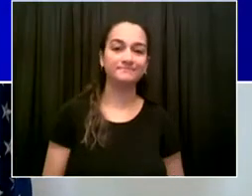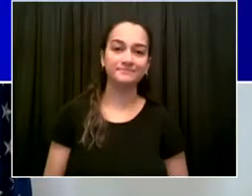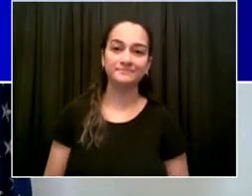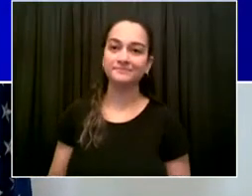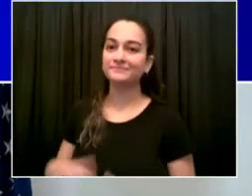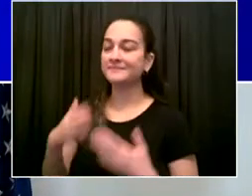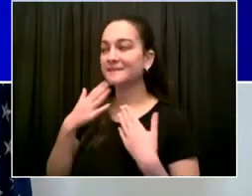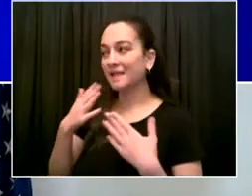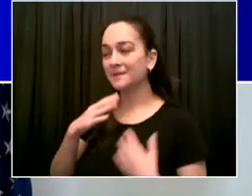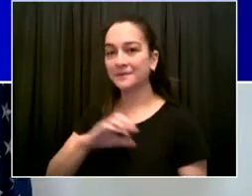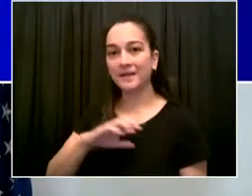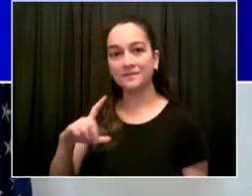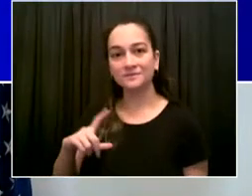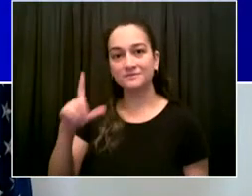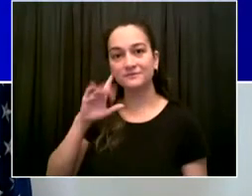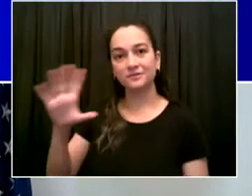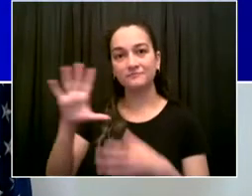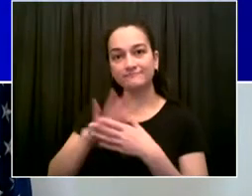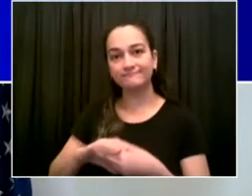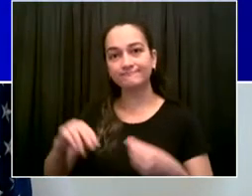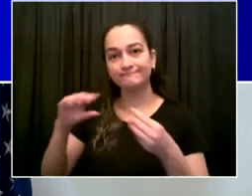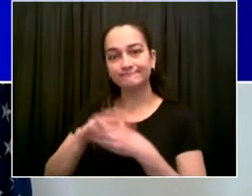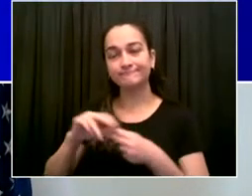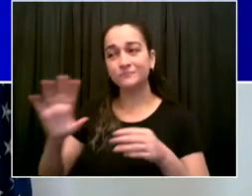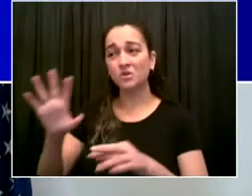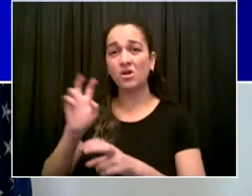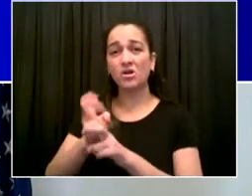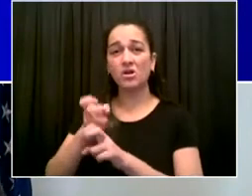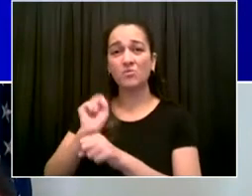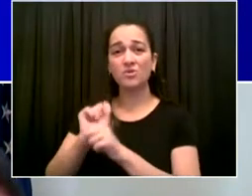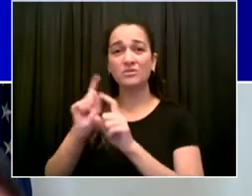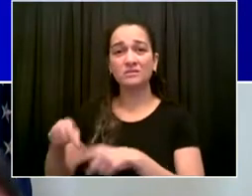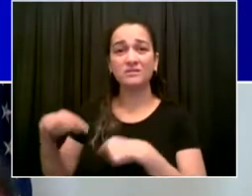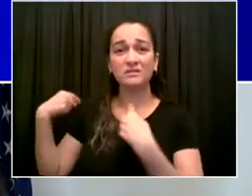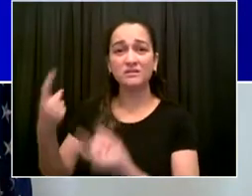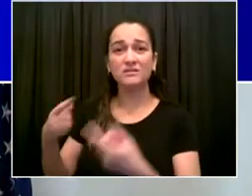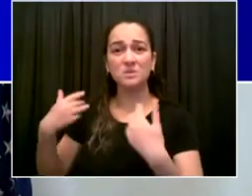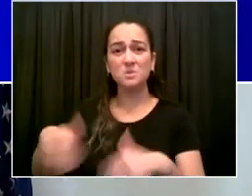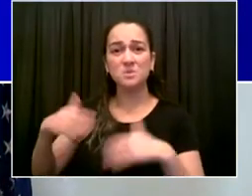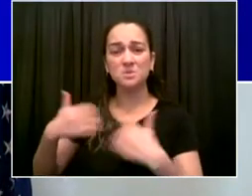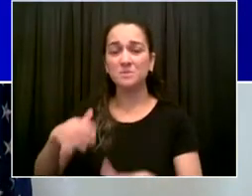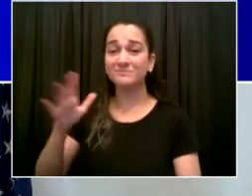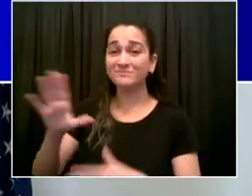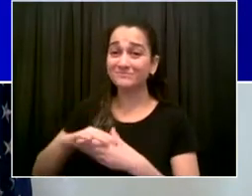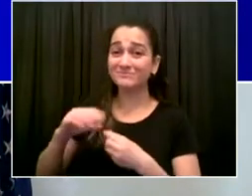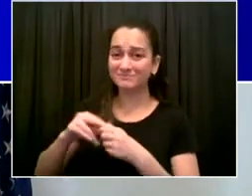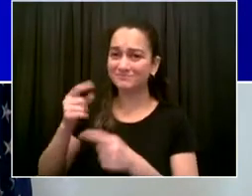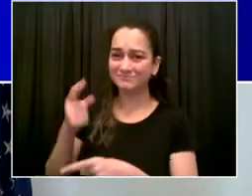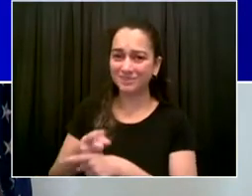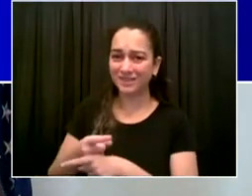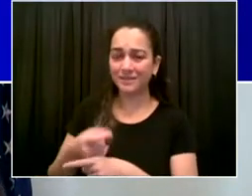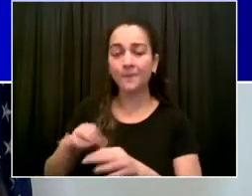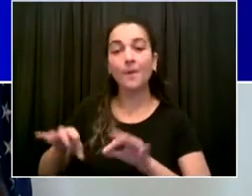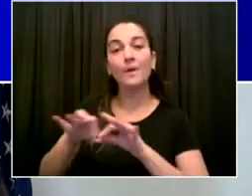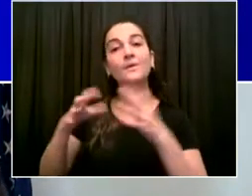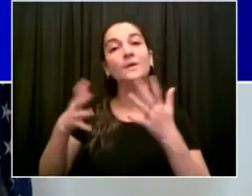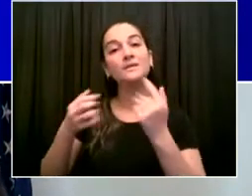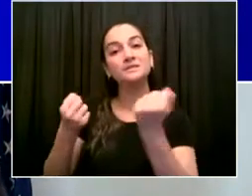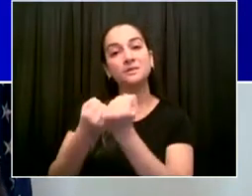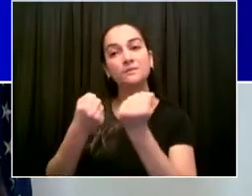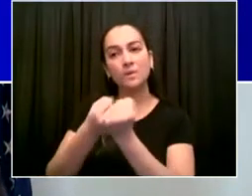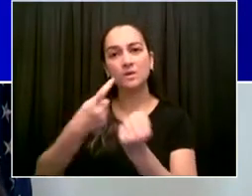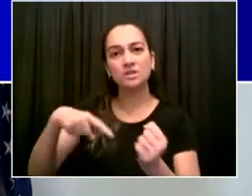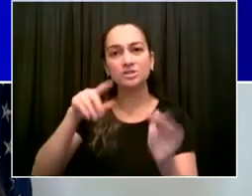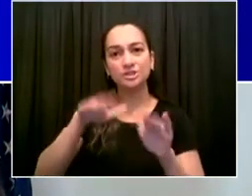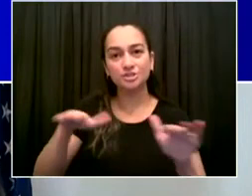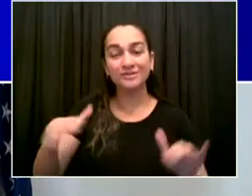But I really appreciate your point about when we're supporting kids, we're often supporting their parents too, and we're often finding out the parents need